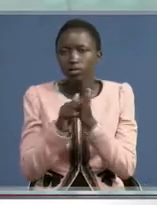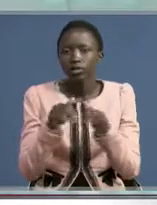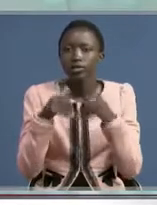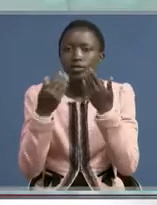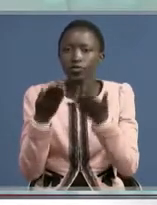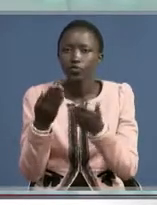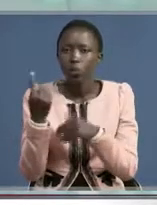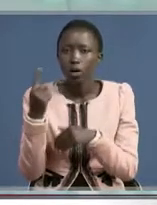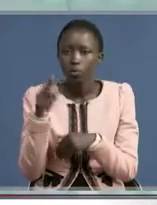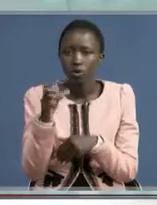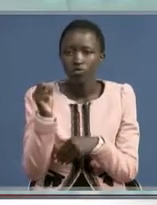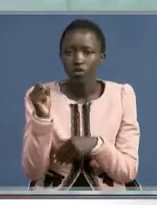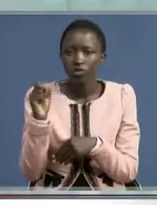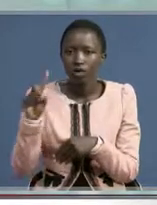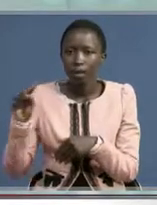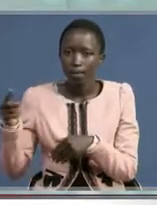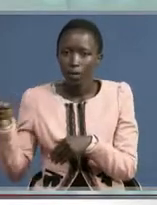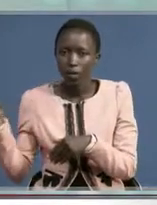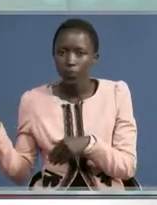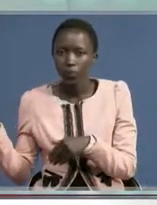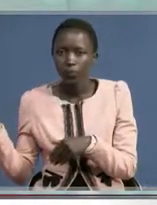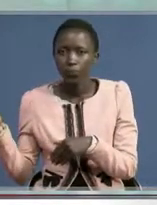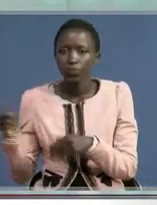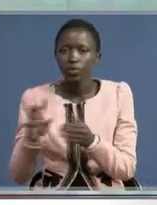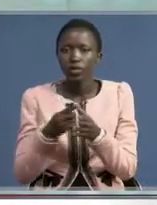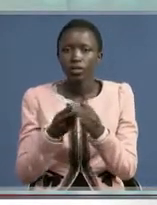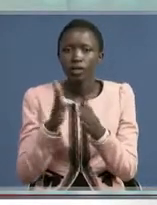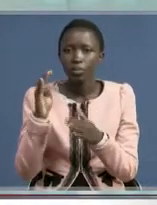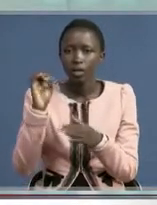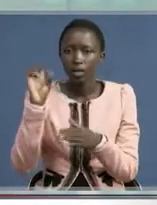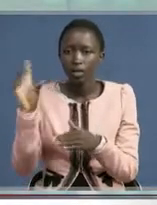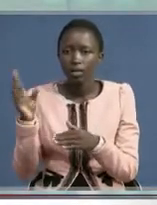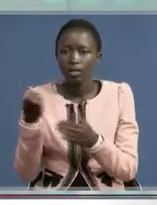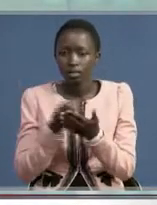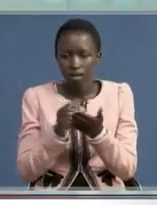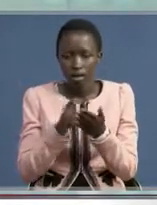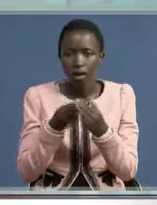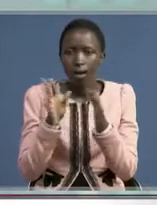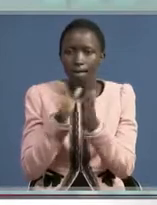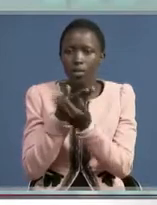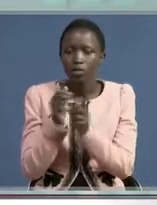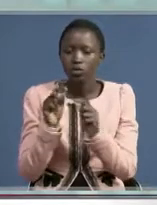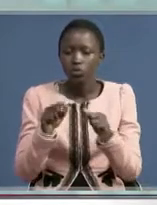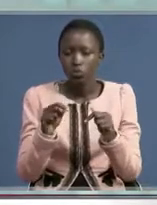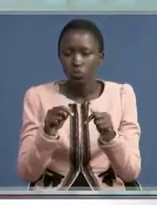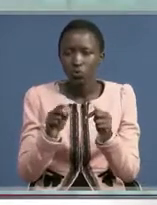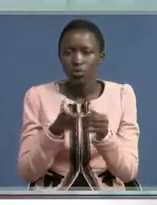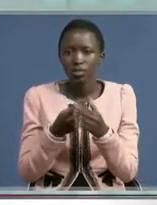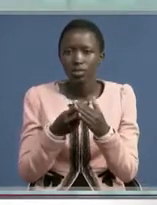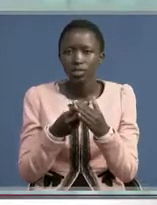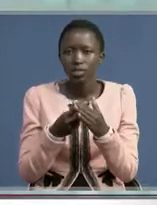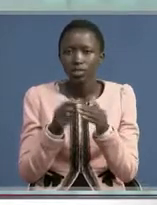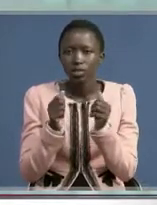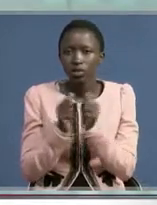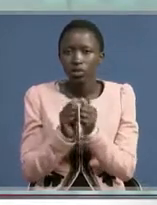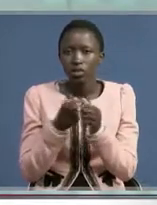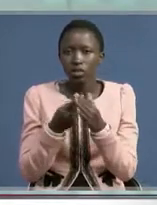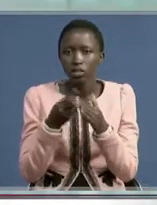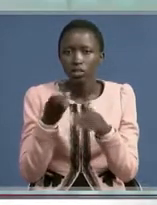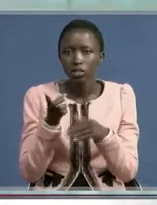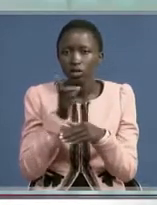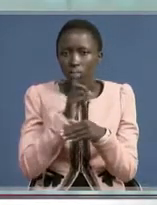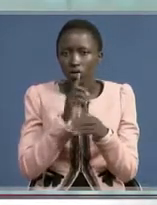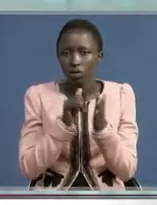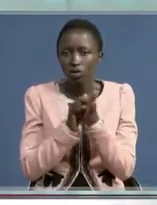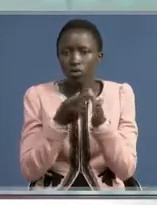them 1.5 billion shillings. The bill, which was signed by the President today, is entrenched with austerity